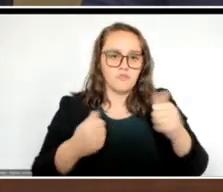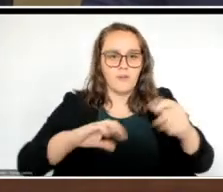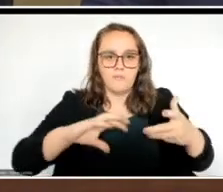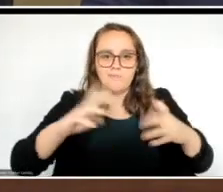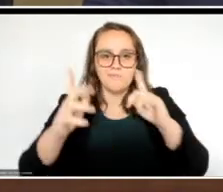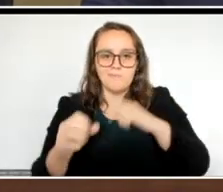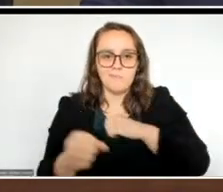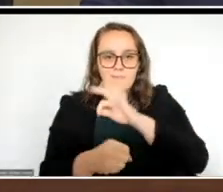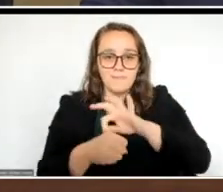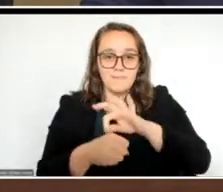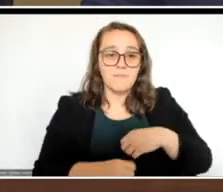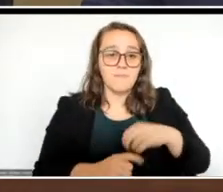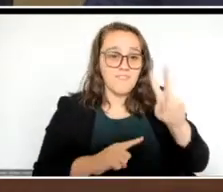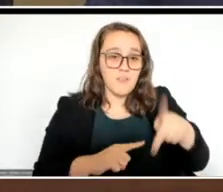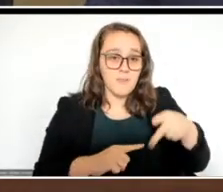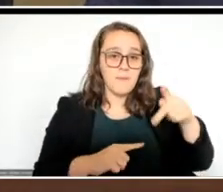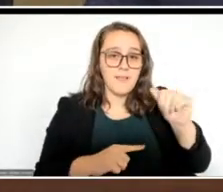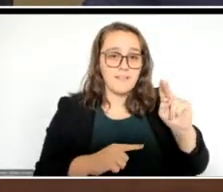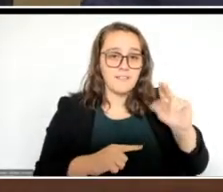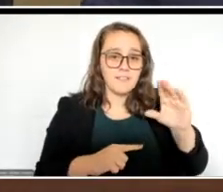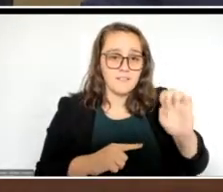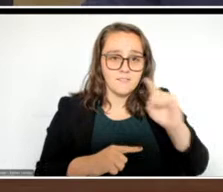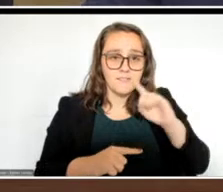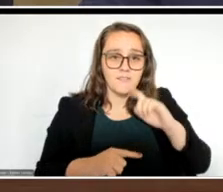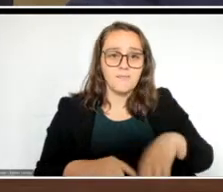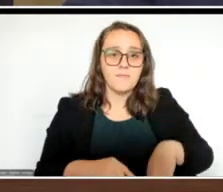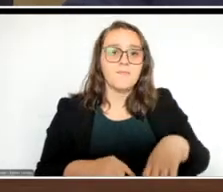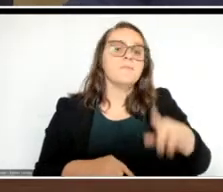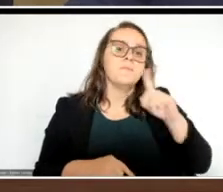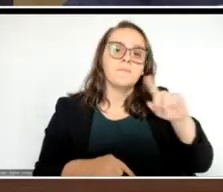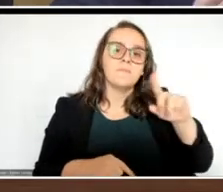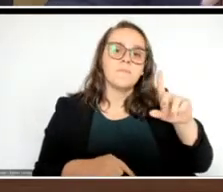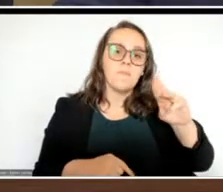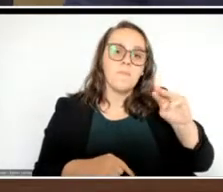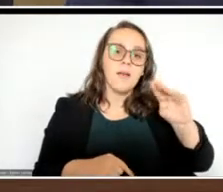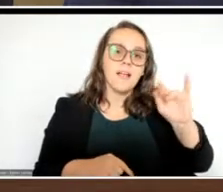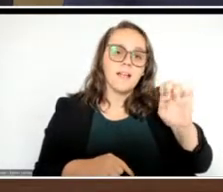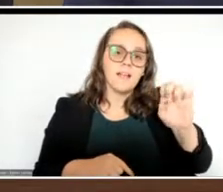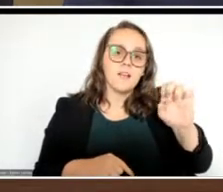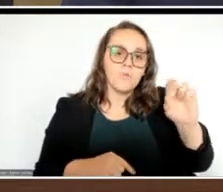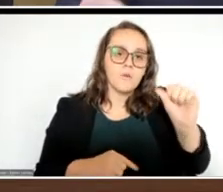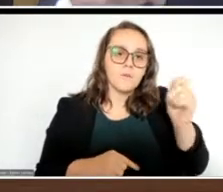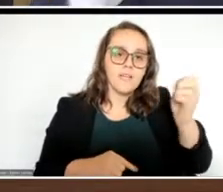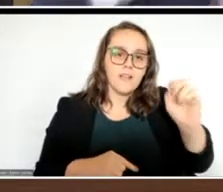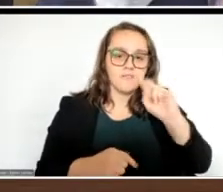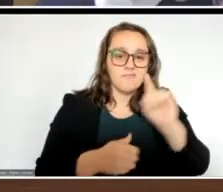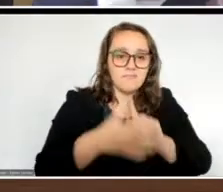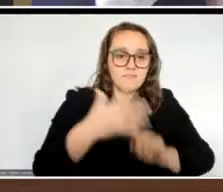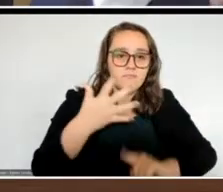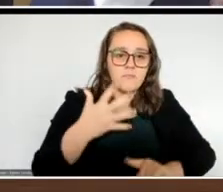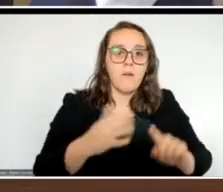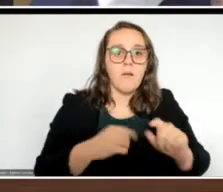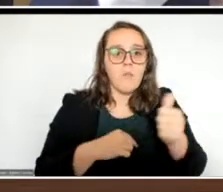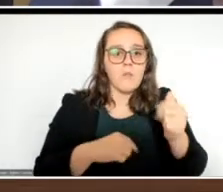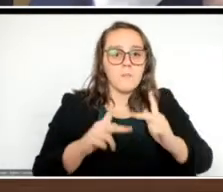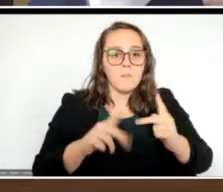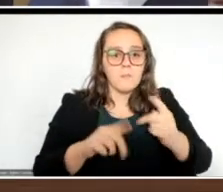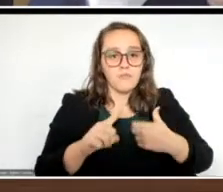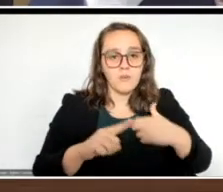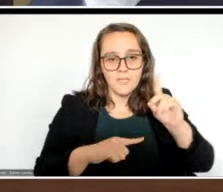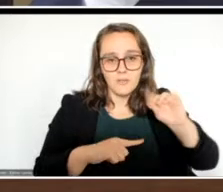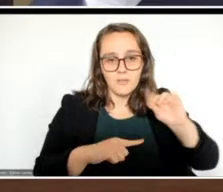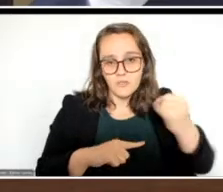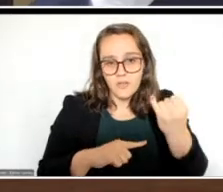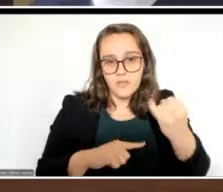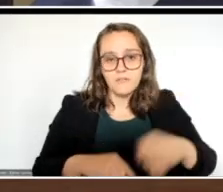Barr, Jeff Rosen, and others at the Department of Justice, state Republican officials, White House staff who